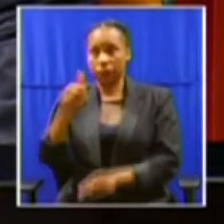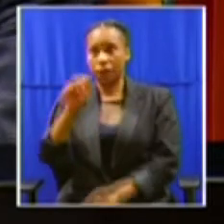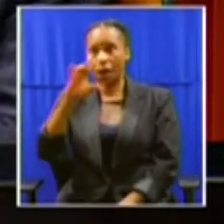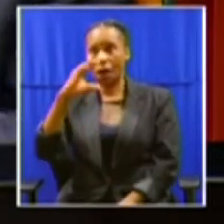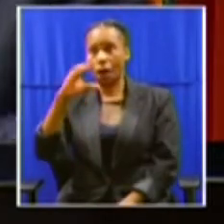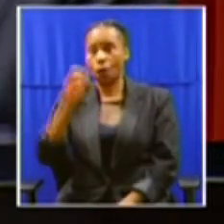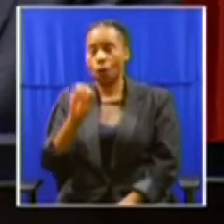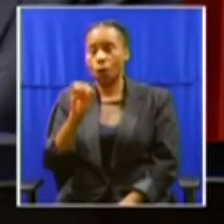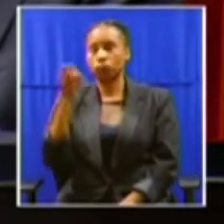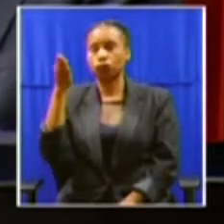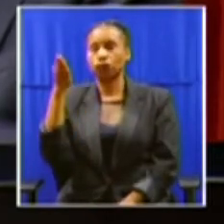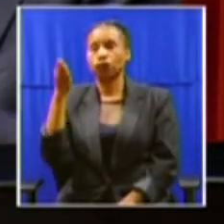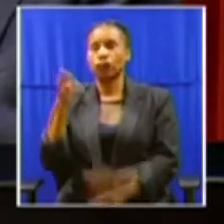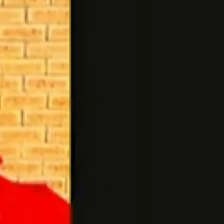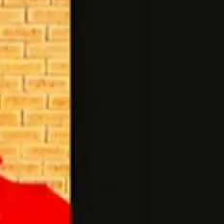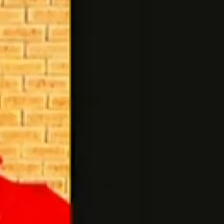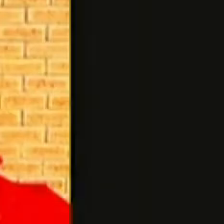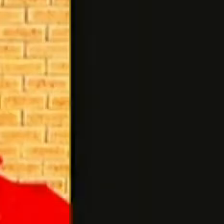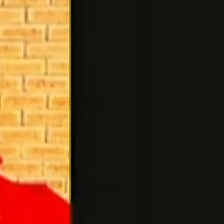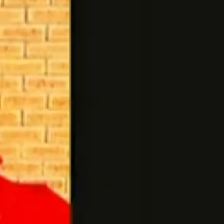platform.